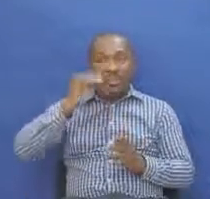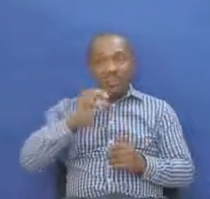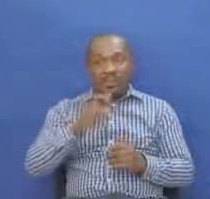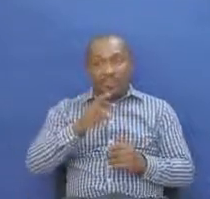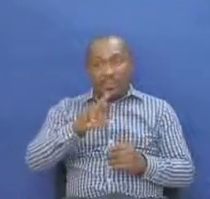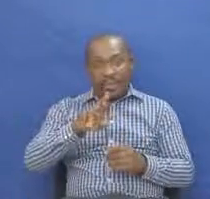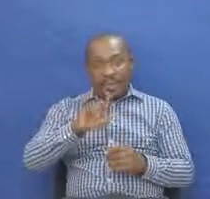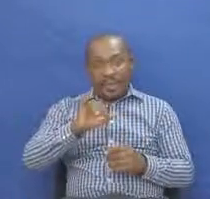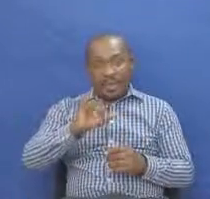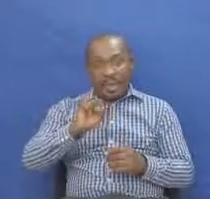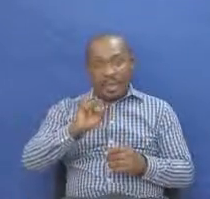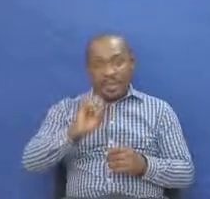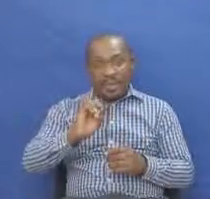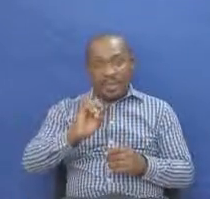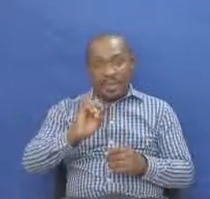different cells.